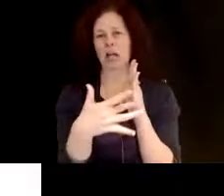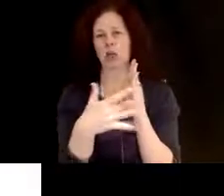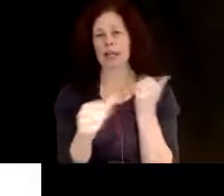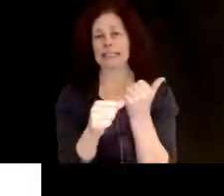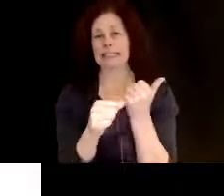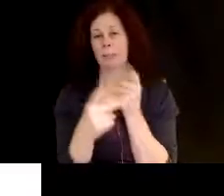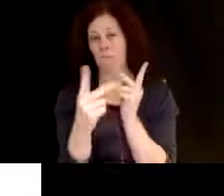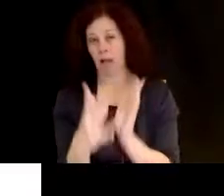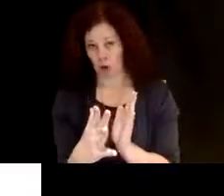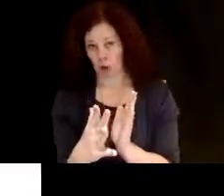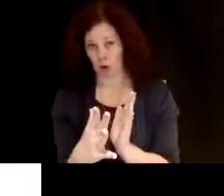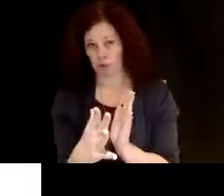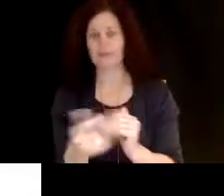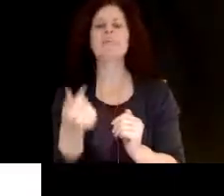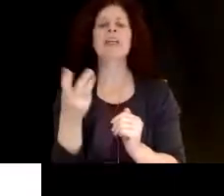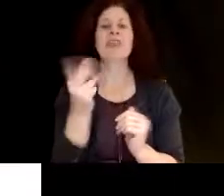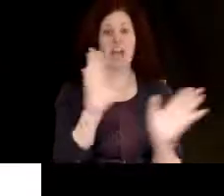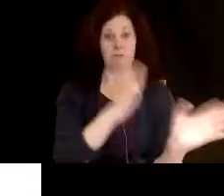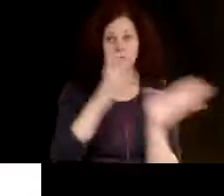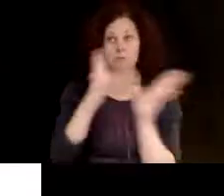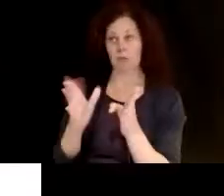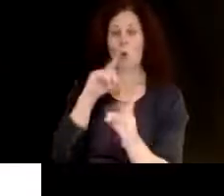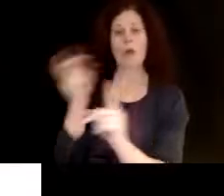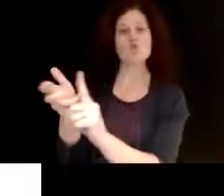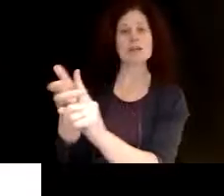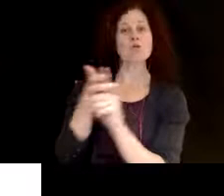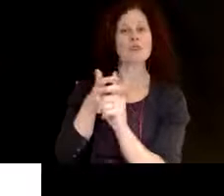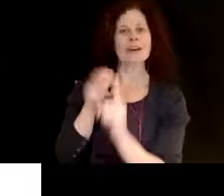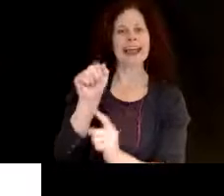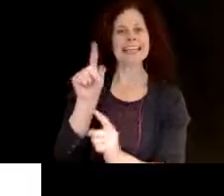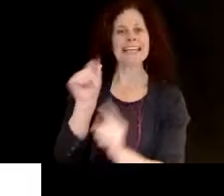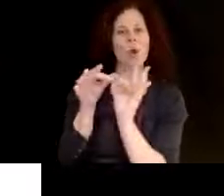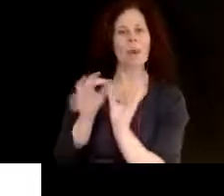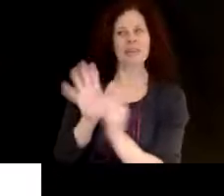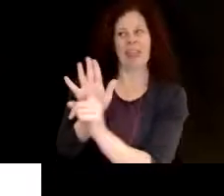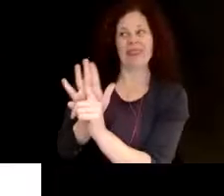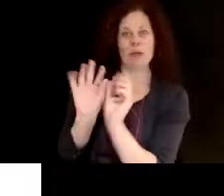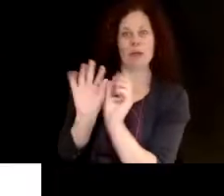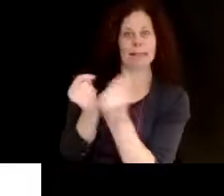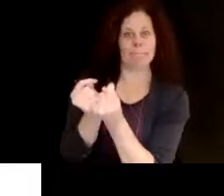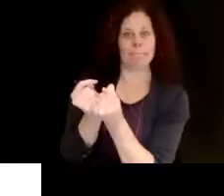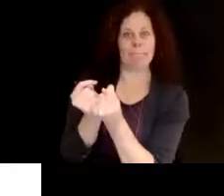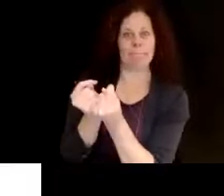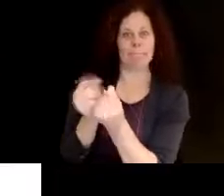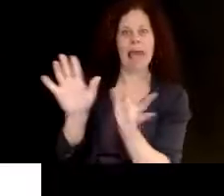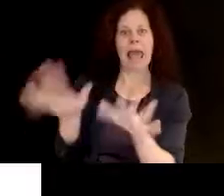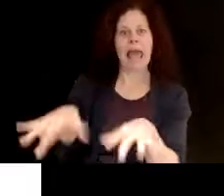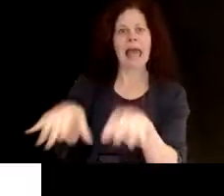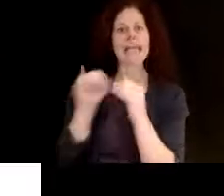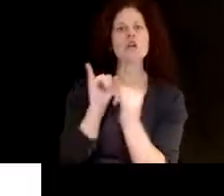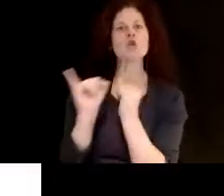then recruited ADA coordinators and their team and conducted a 1-hour interview using a structured interview